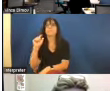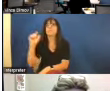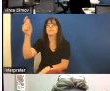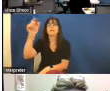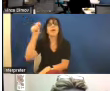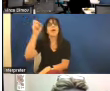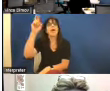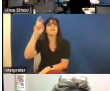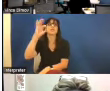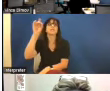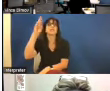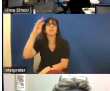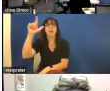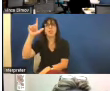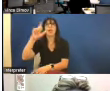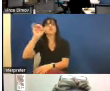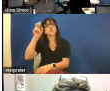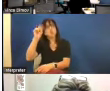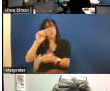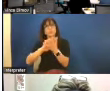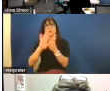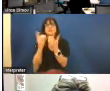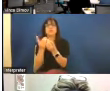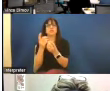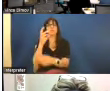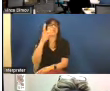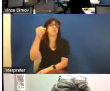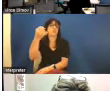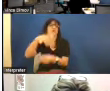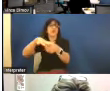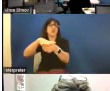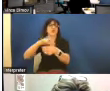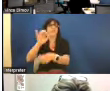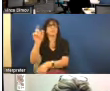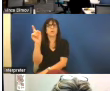I'm Amber Sidwell, and I'm in Jordan School District, which is in the West Jordan area.